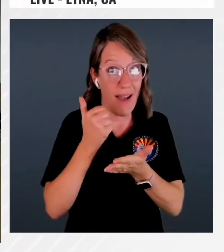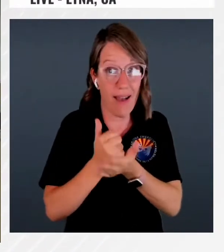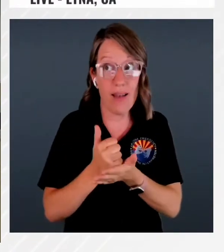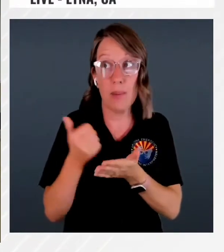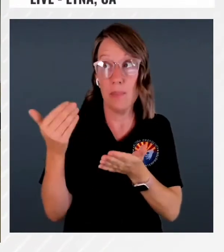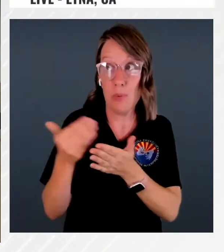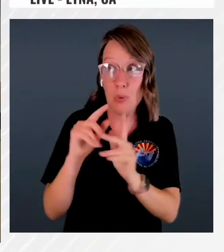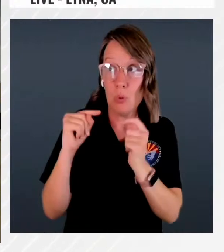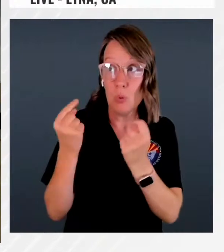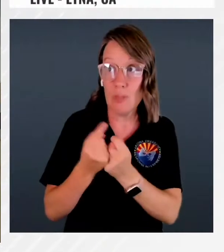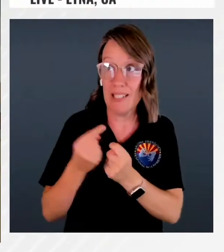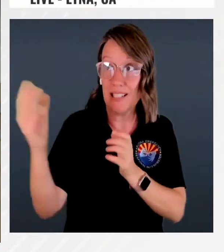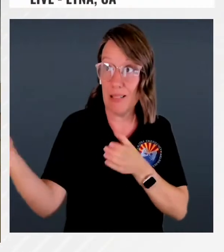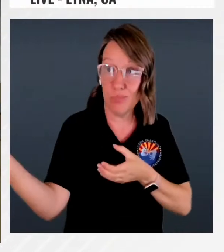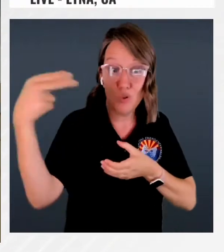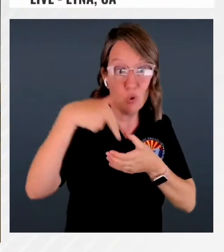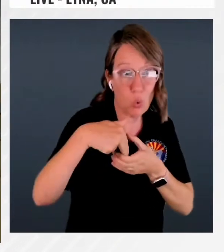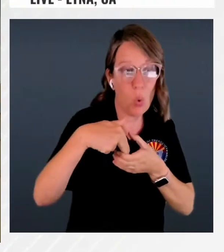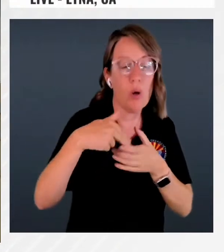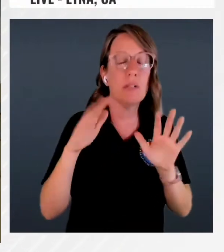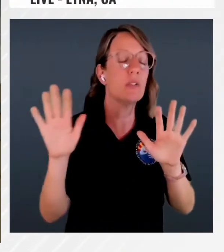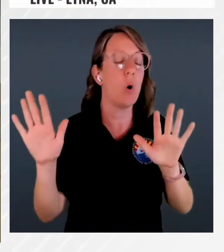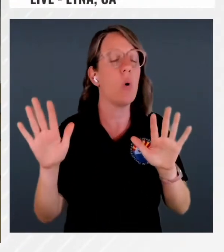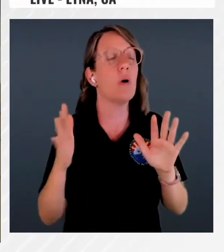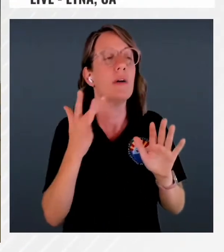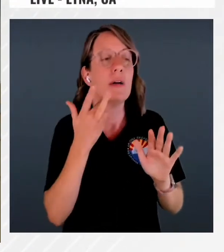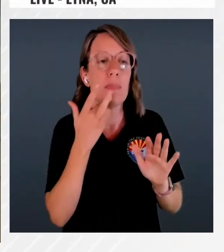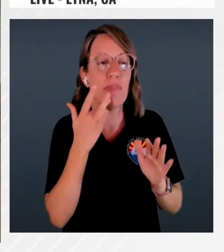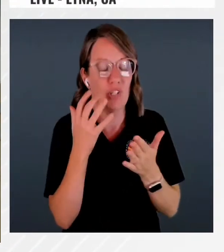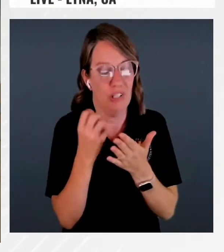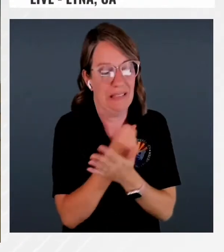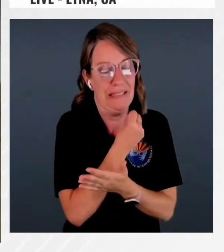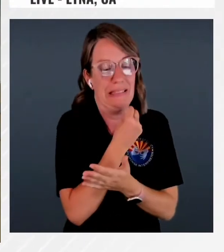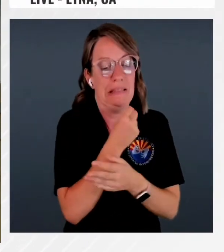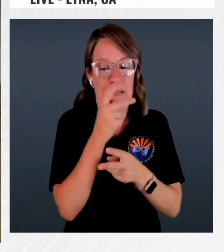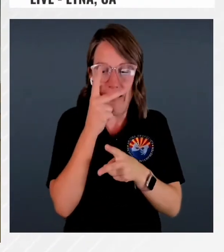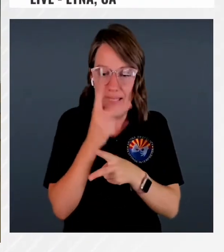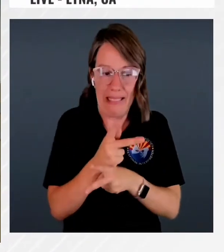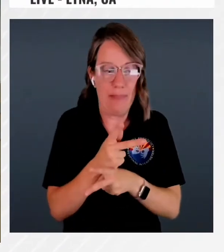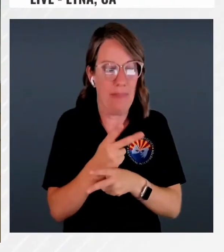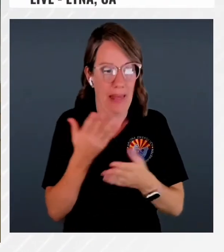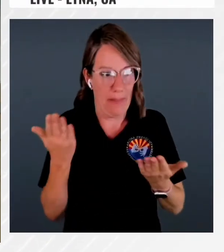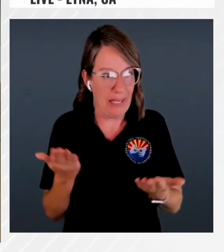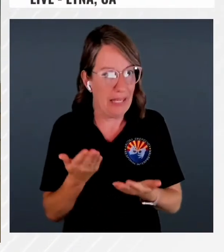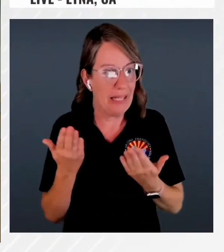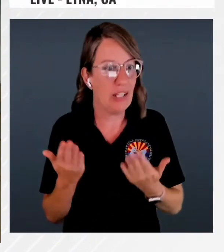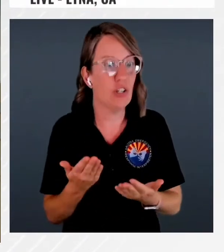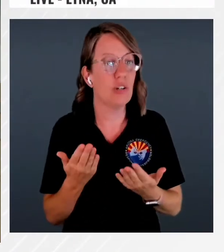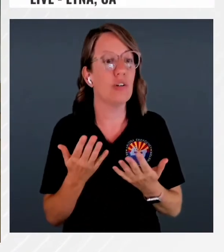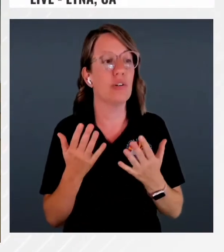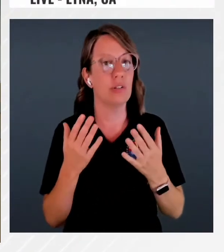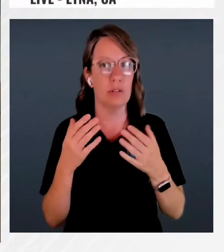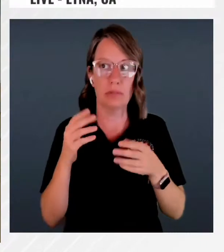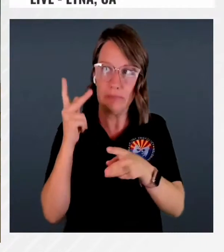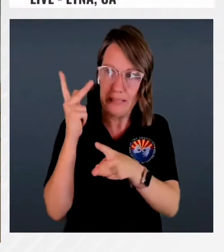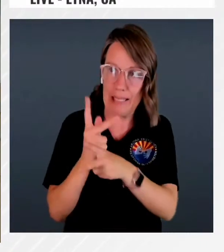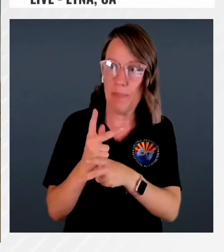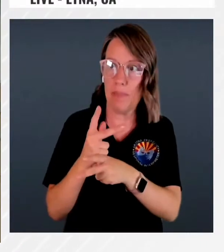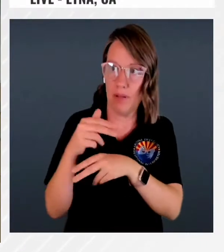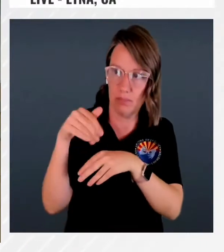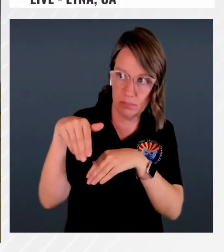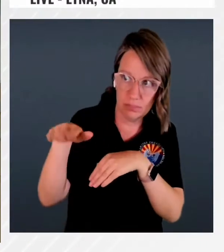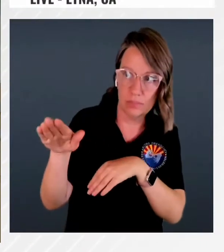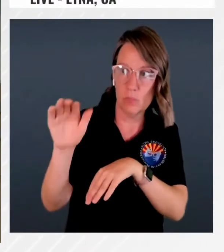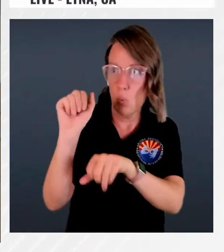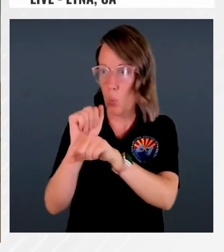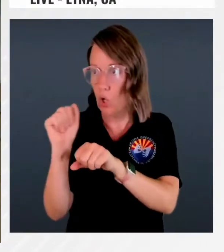cooler conditions, keeping folks out in the field, and so appreciate you just allowing us to give these updates tonight in this